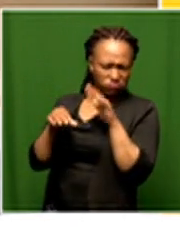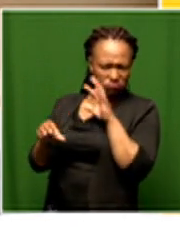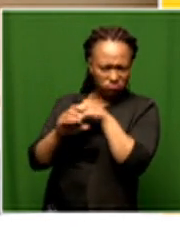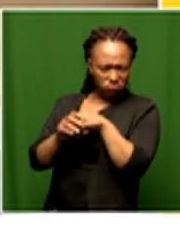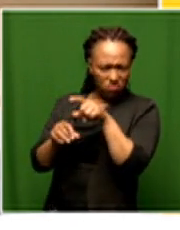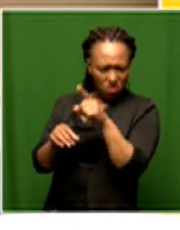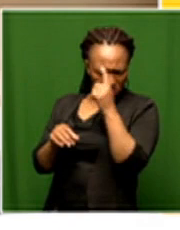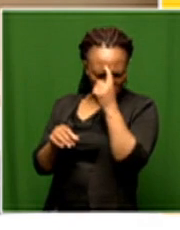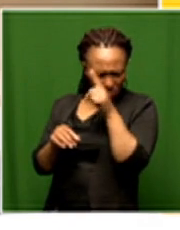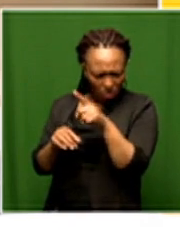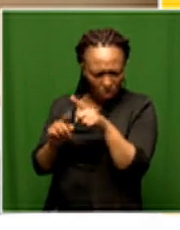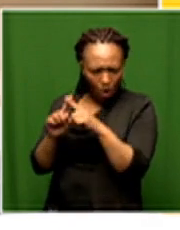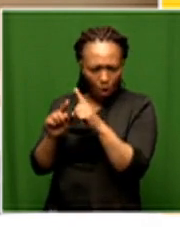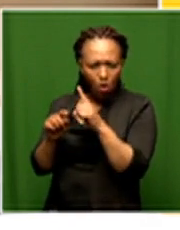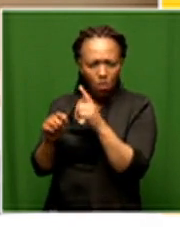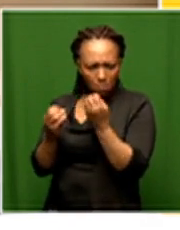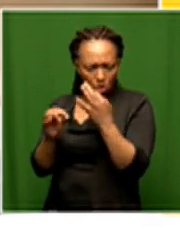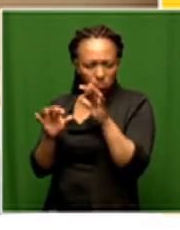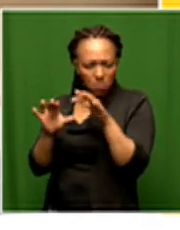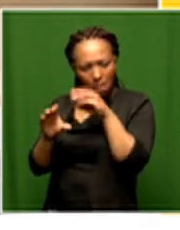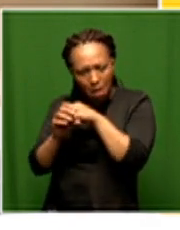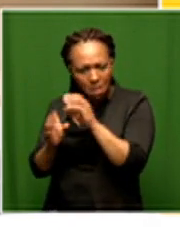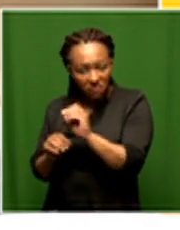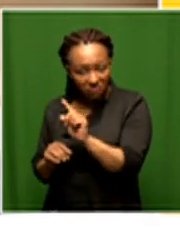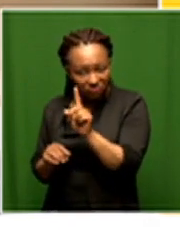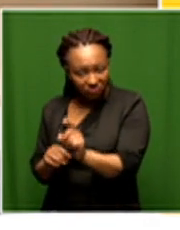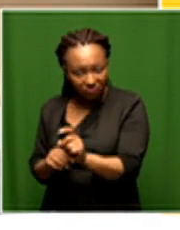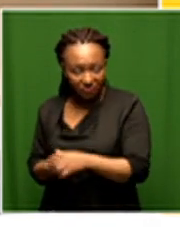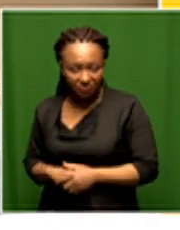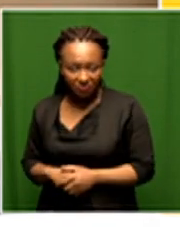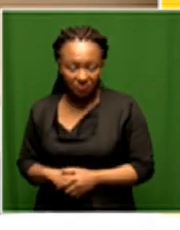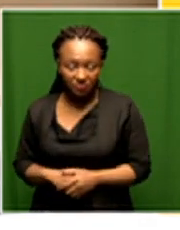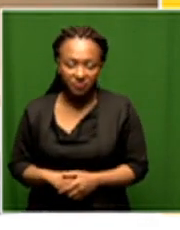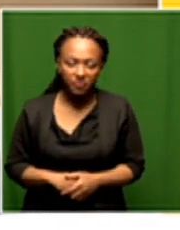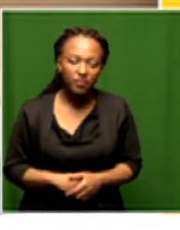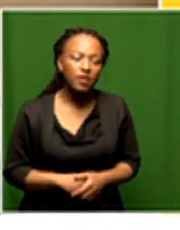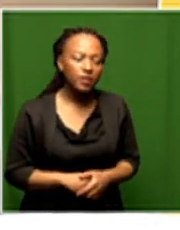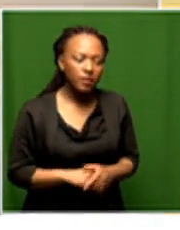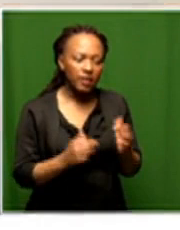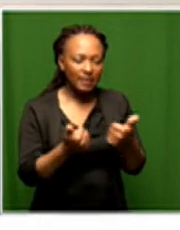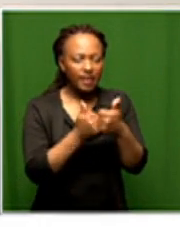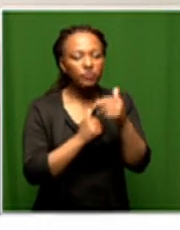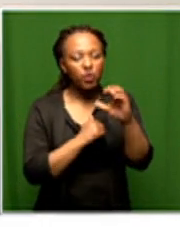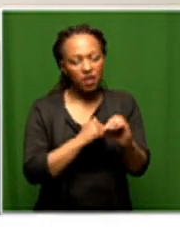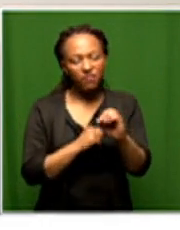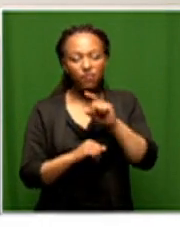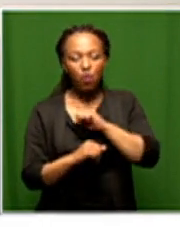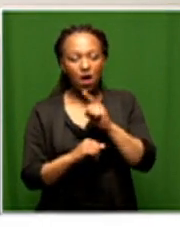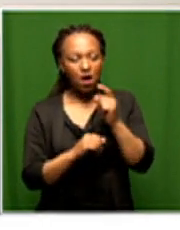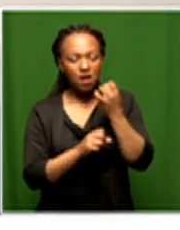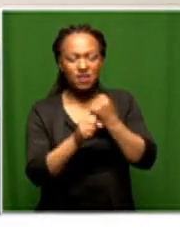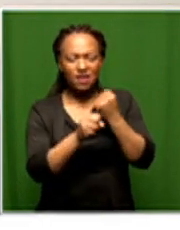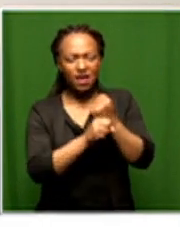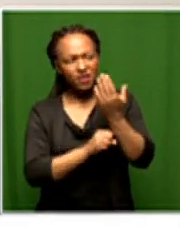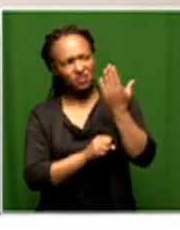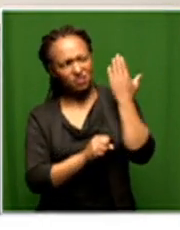particular field of, career path? Yeah, I mean, it's very challenging. And obviously a couple of years ago, working